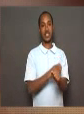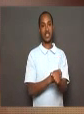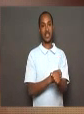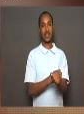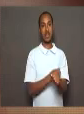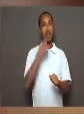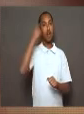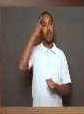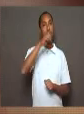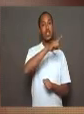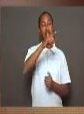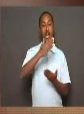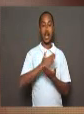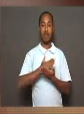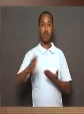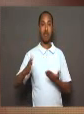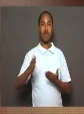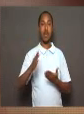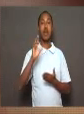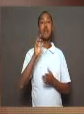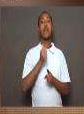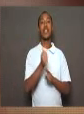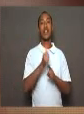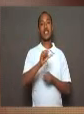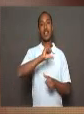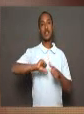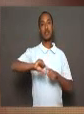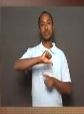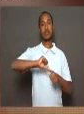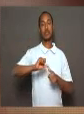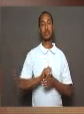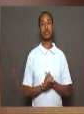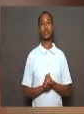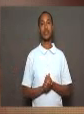energy for their removal from metal atoms.